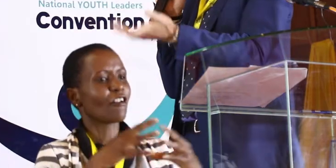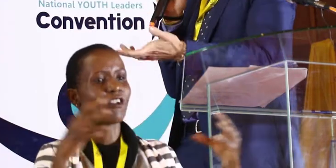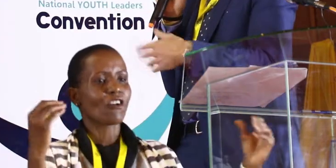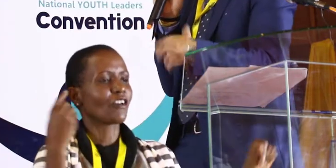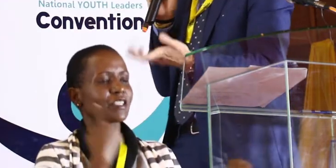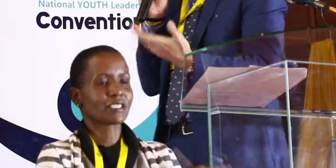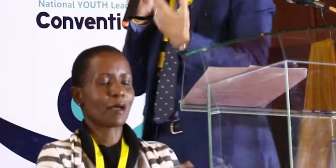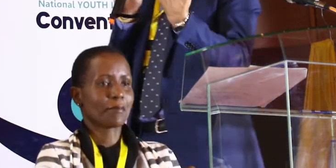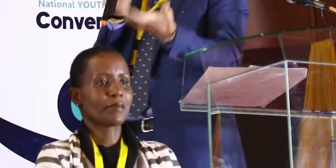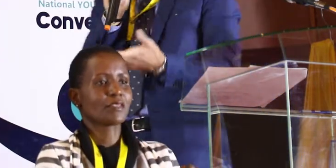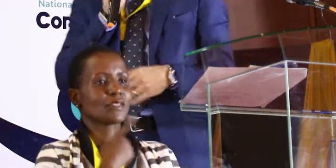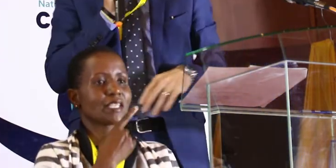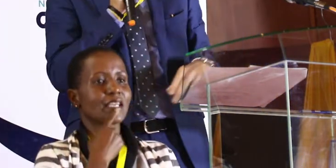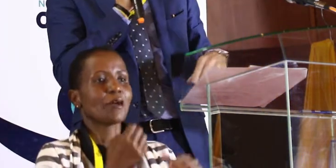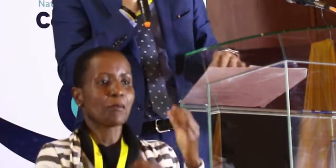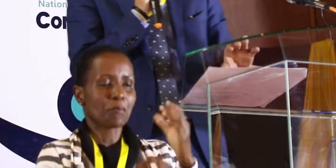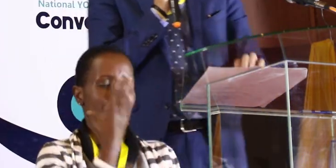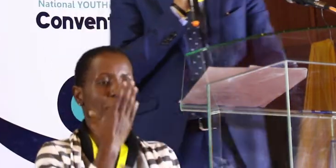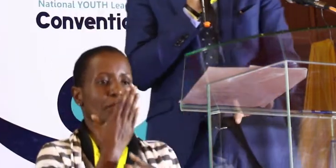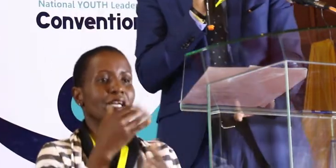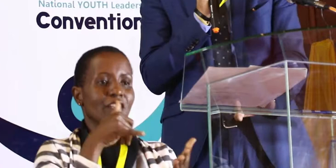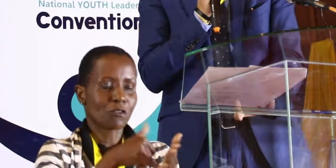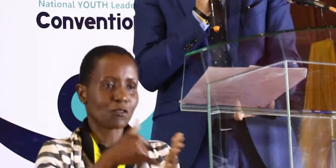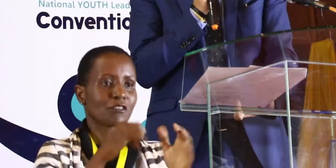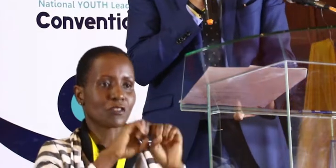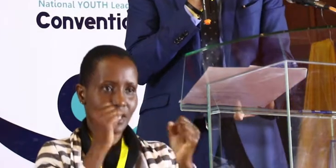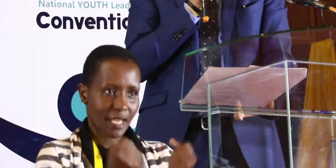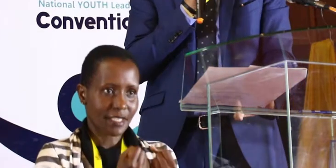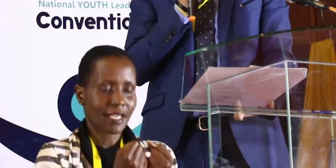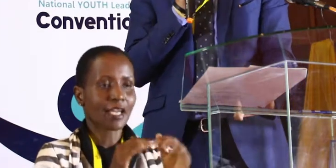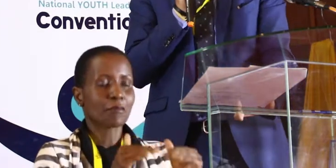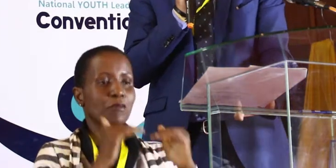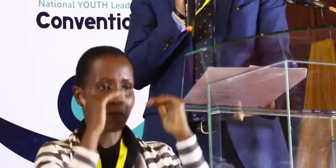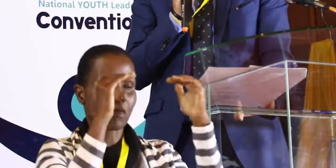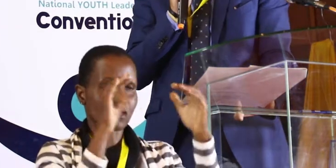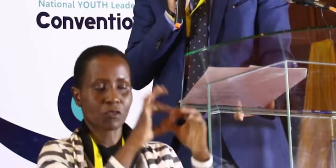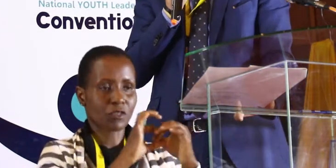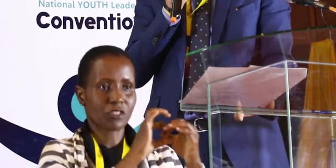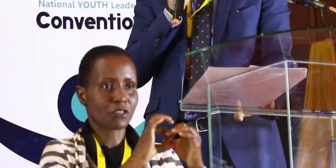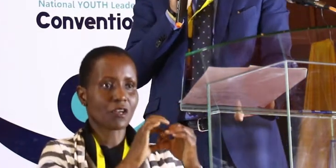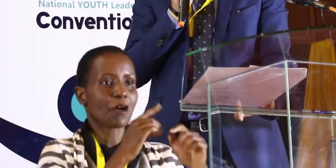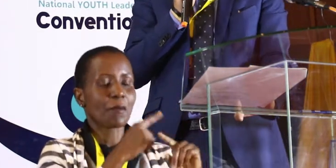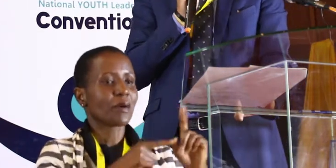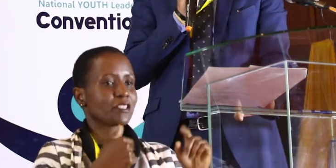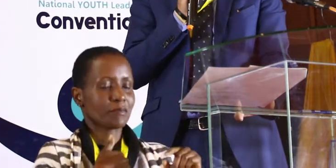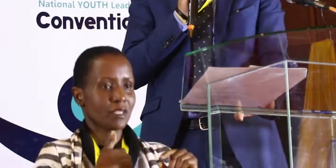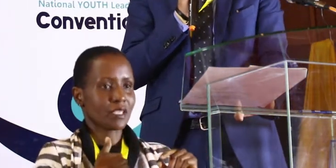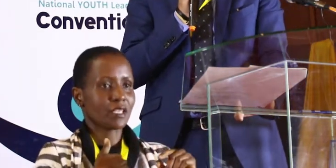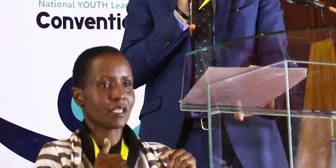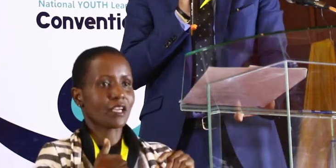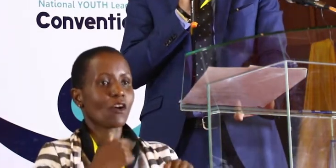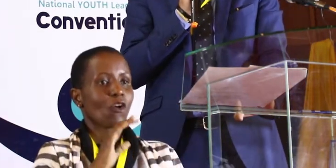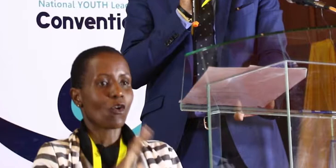create an inclusive society and promote cohesion. To me, Vision 2030 on shared